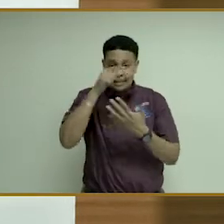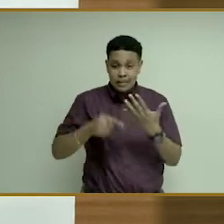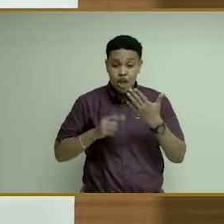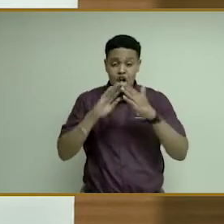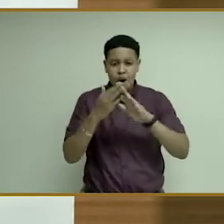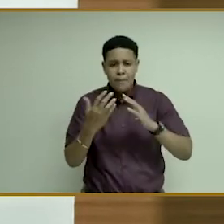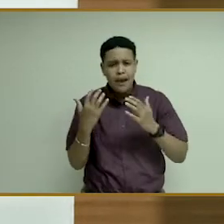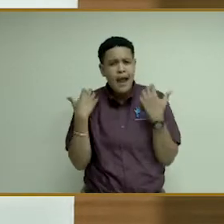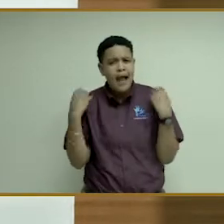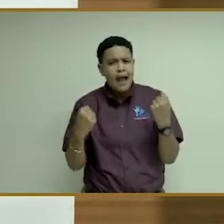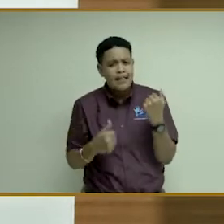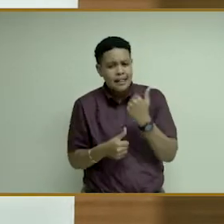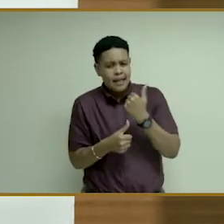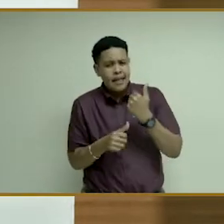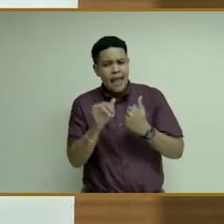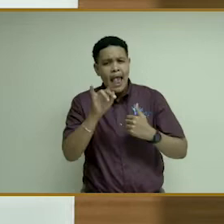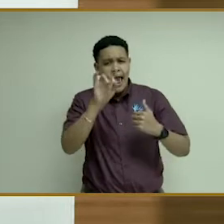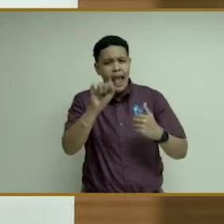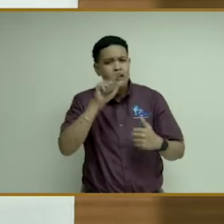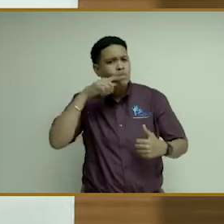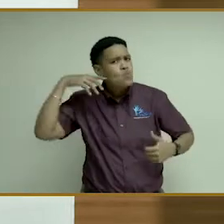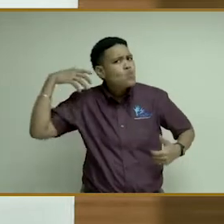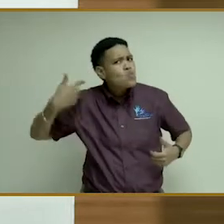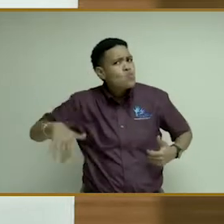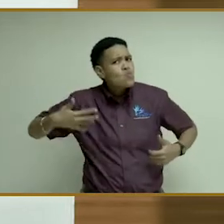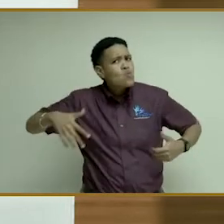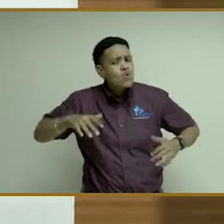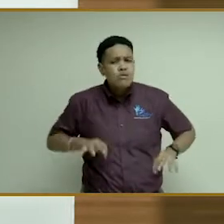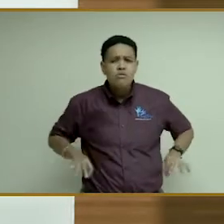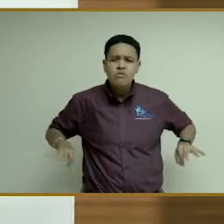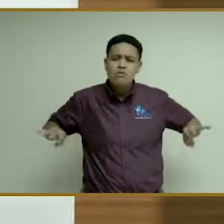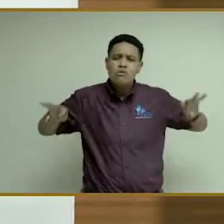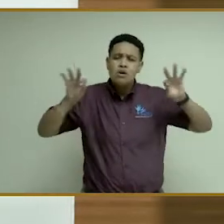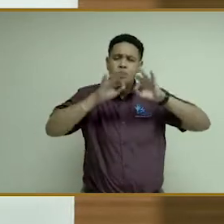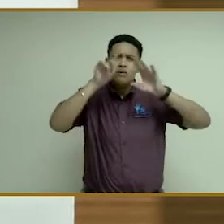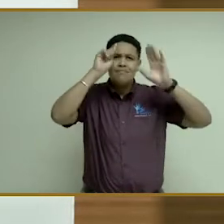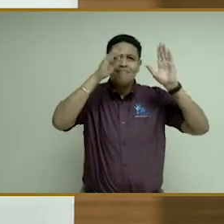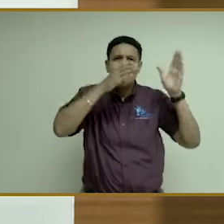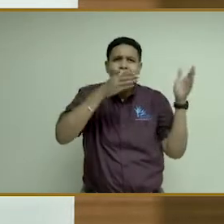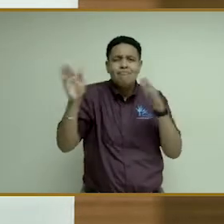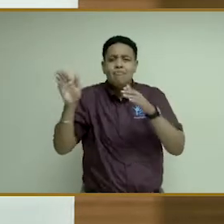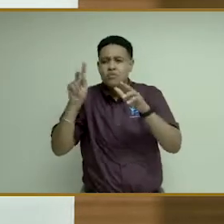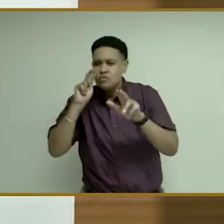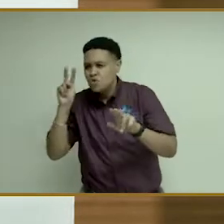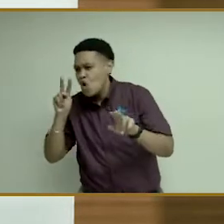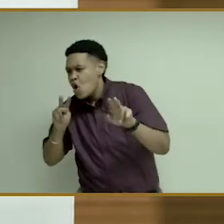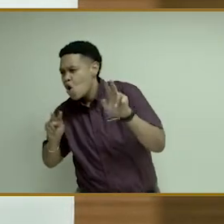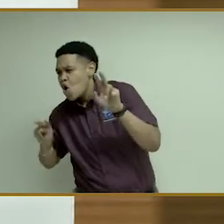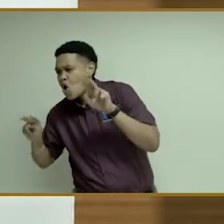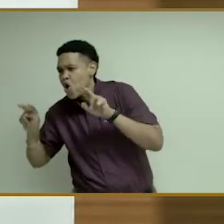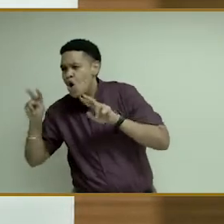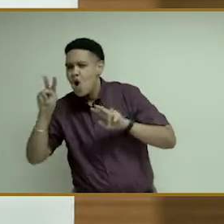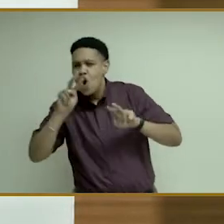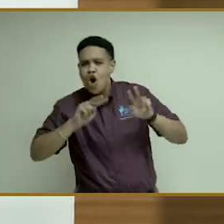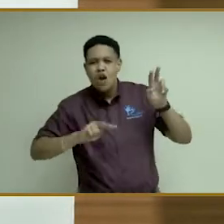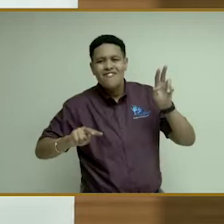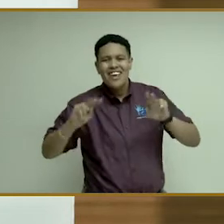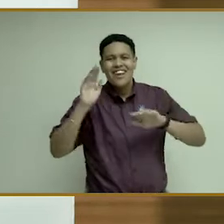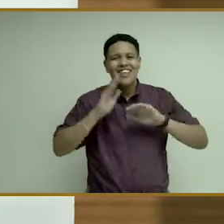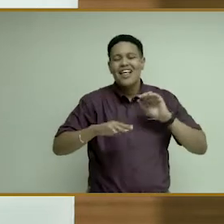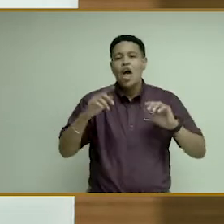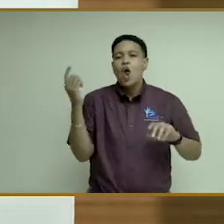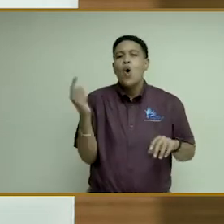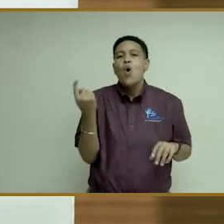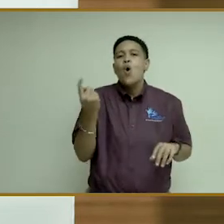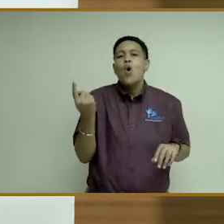going to be absolutely critical as we shift heavily into surveillance as opposed to just